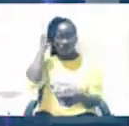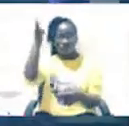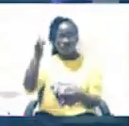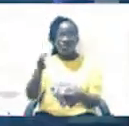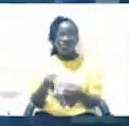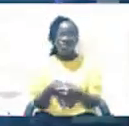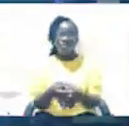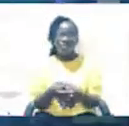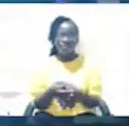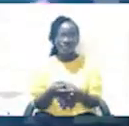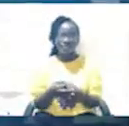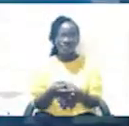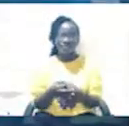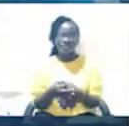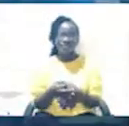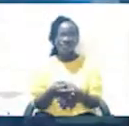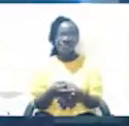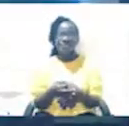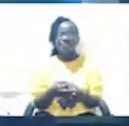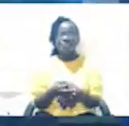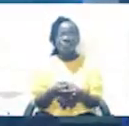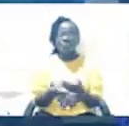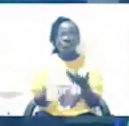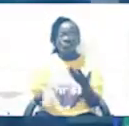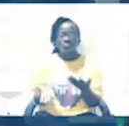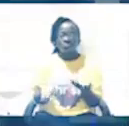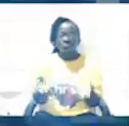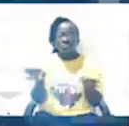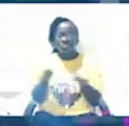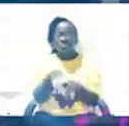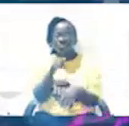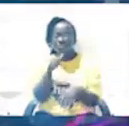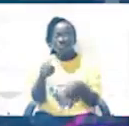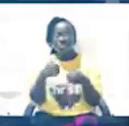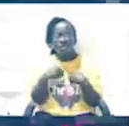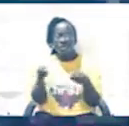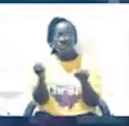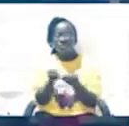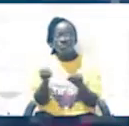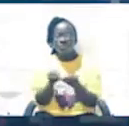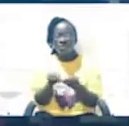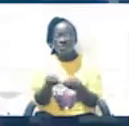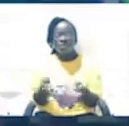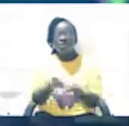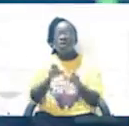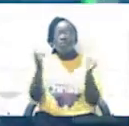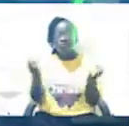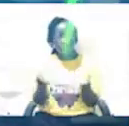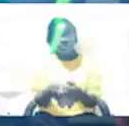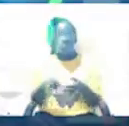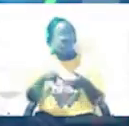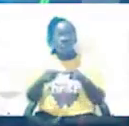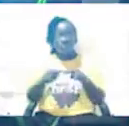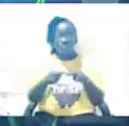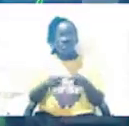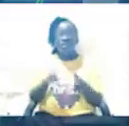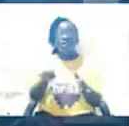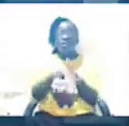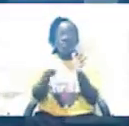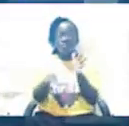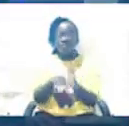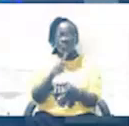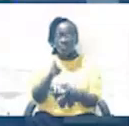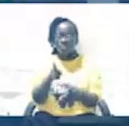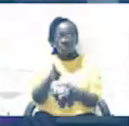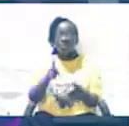Though they had no relationships, the Bible says they were friends to Jesus, and this Jesus